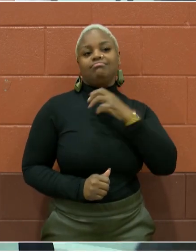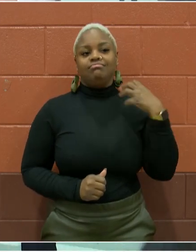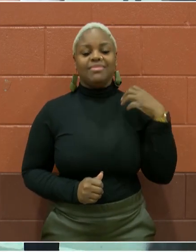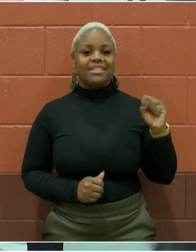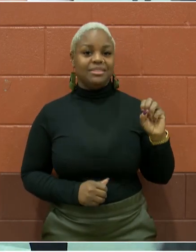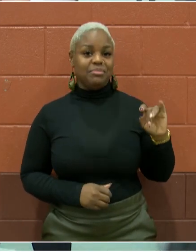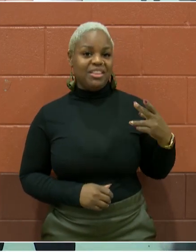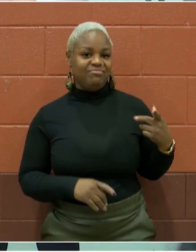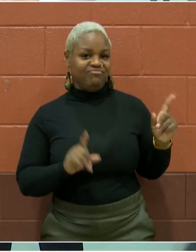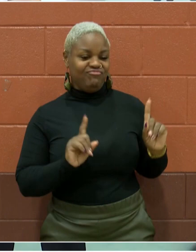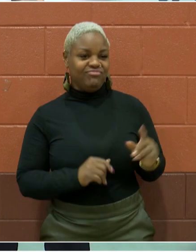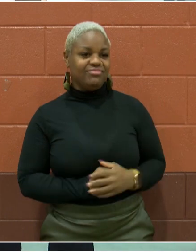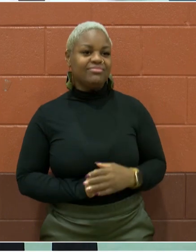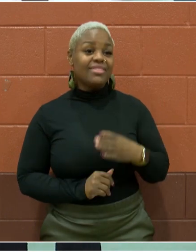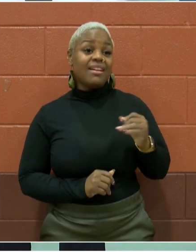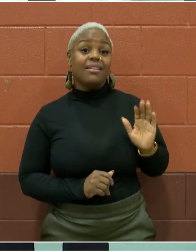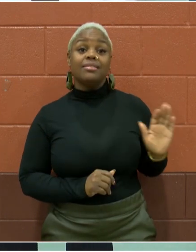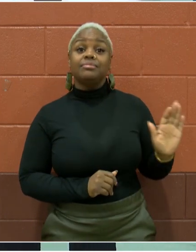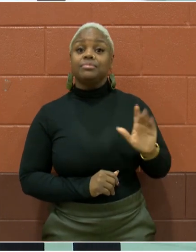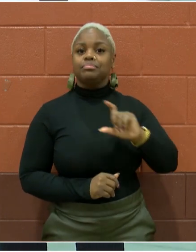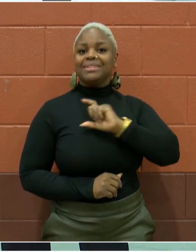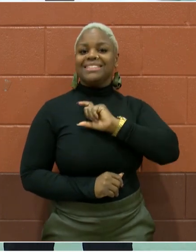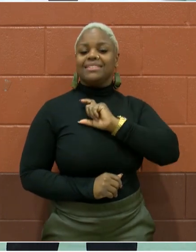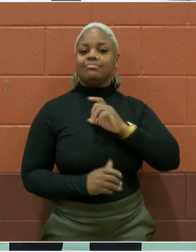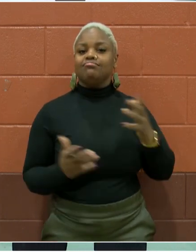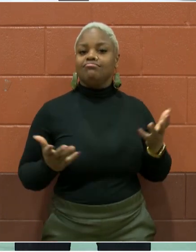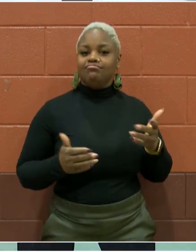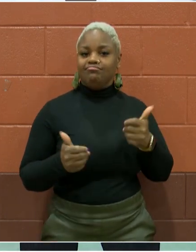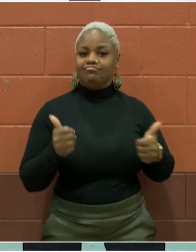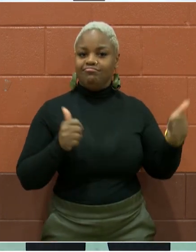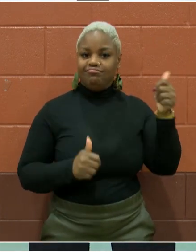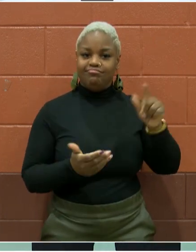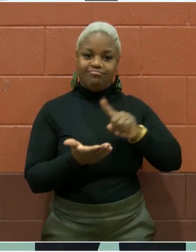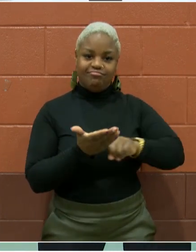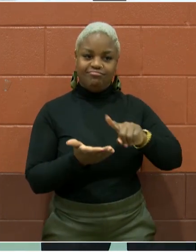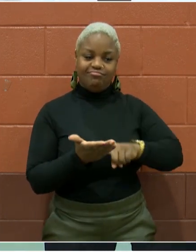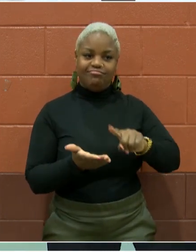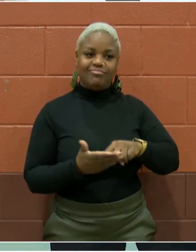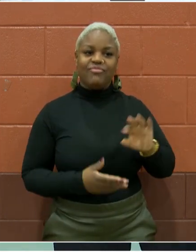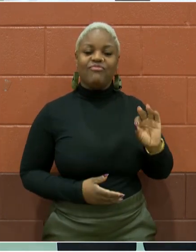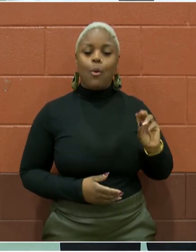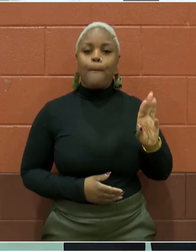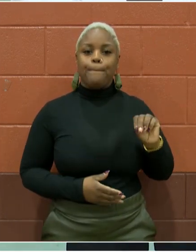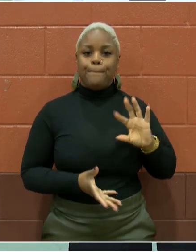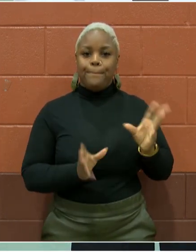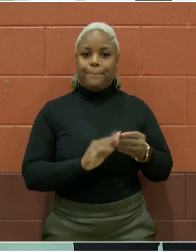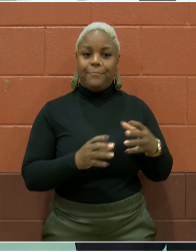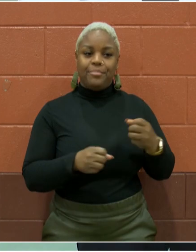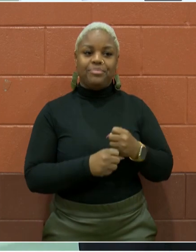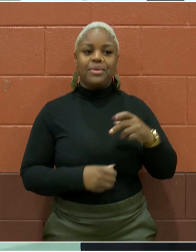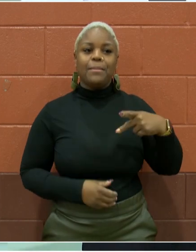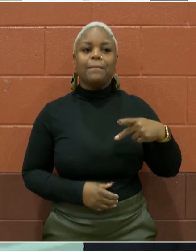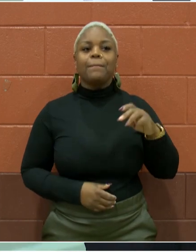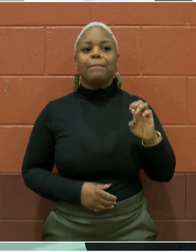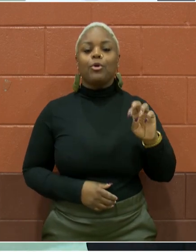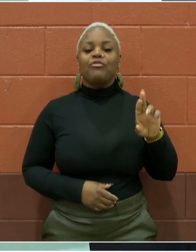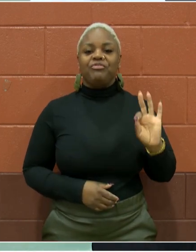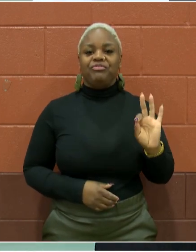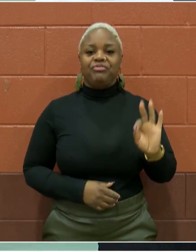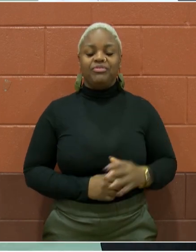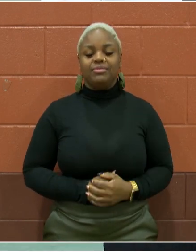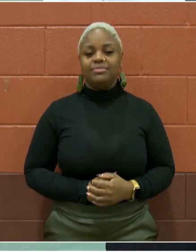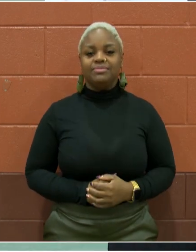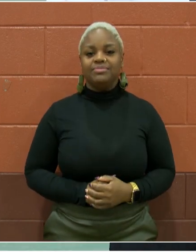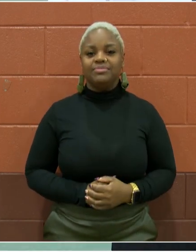Executive Research Forum to talk about new training methods to support our officers. We're at the Metropolitan Police Department's Tactical